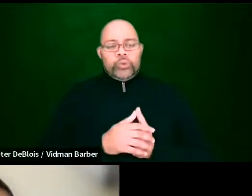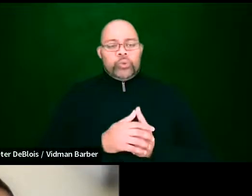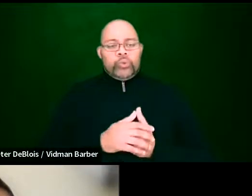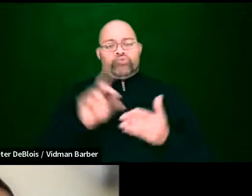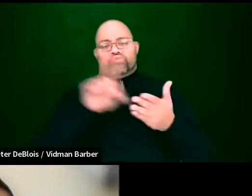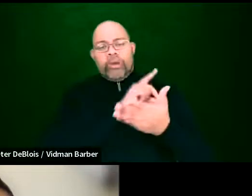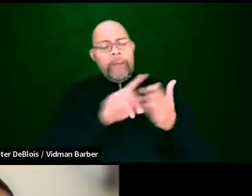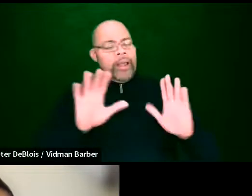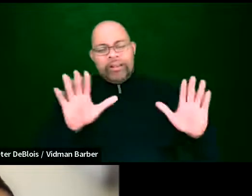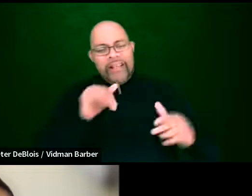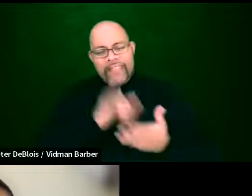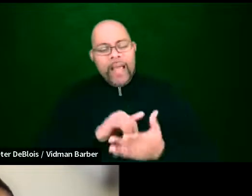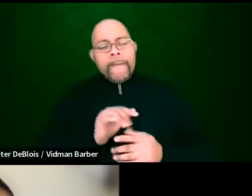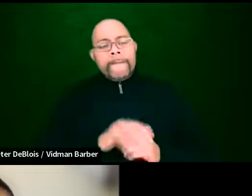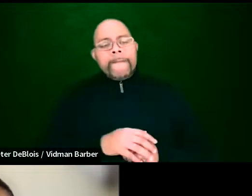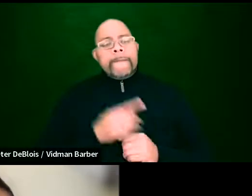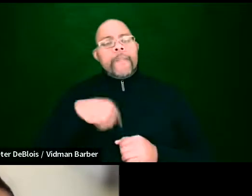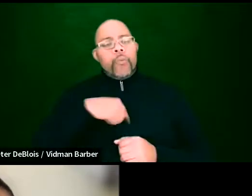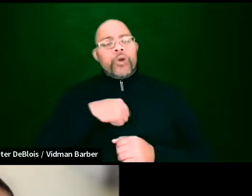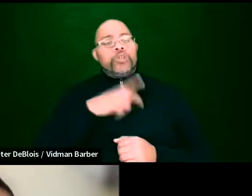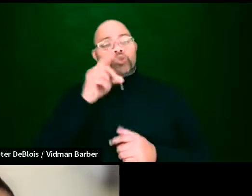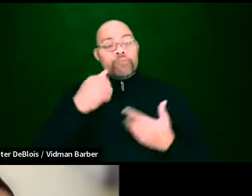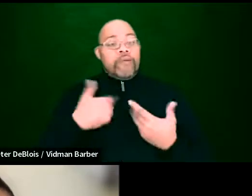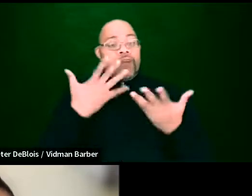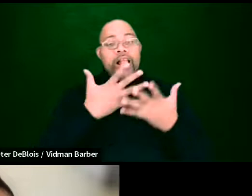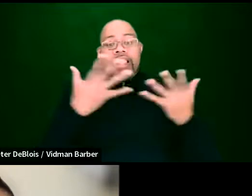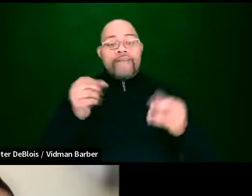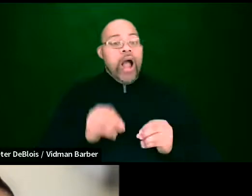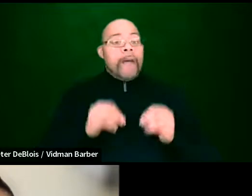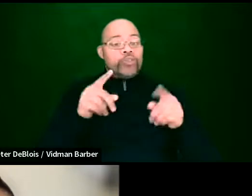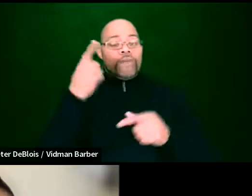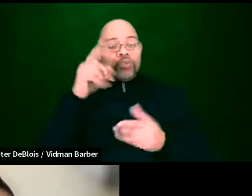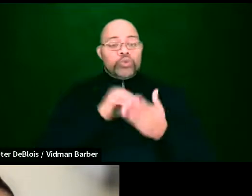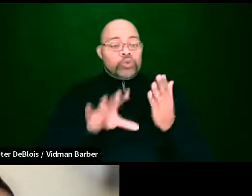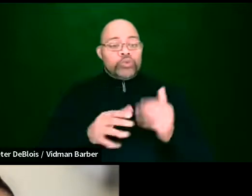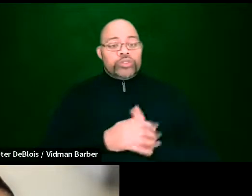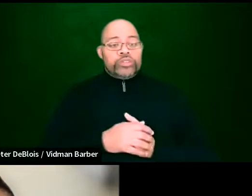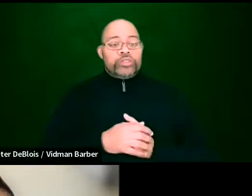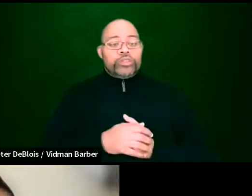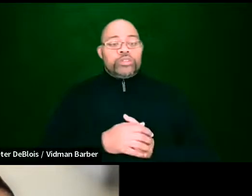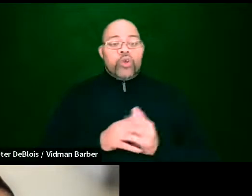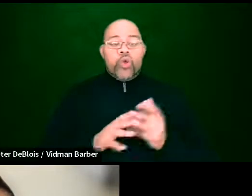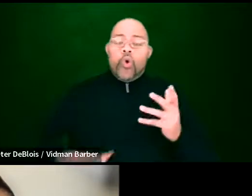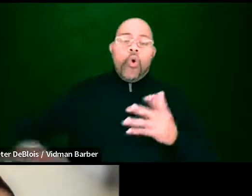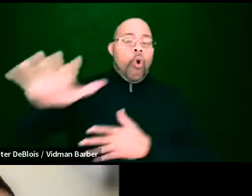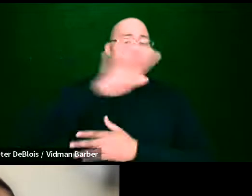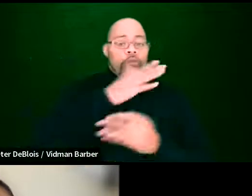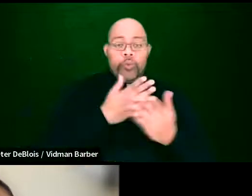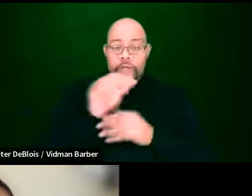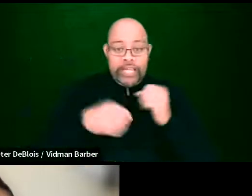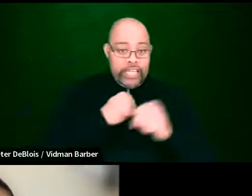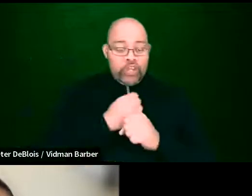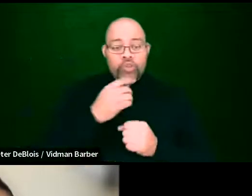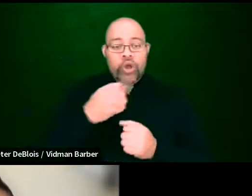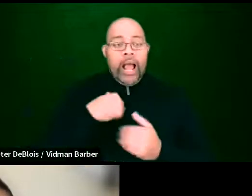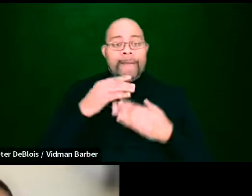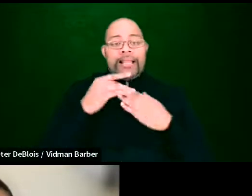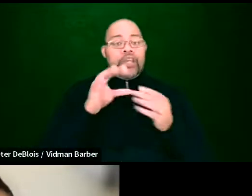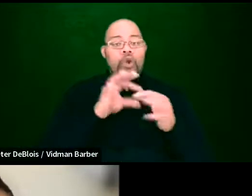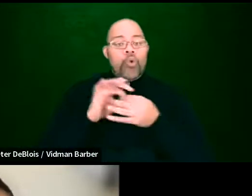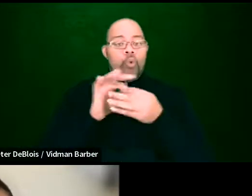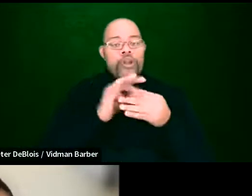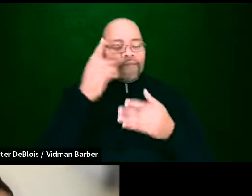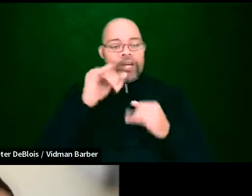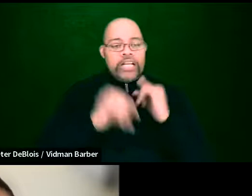discriminate or anything like that. We do provide a lot of opportunities for the students all throughout the year. So I'm the lead coordinator for